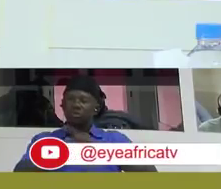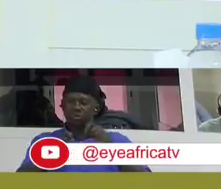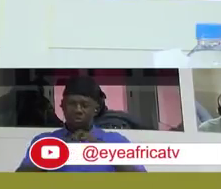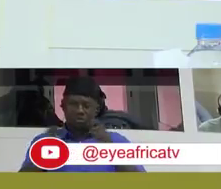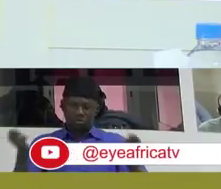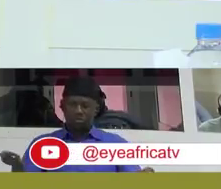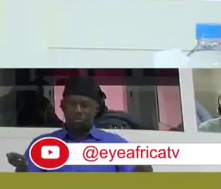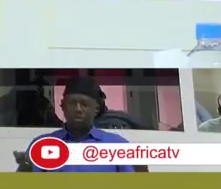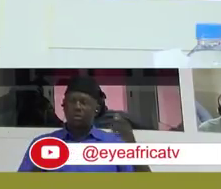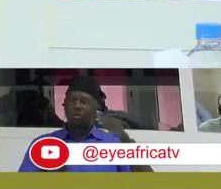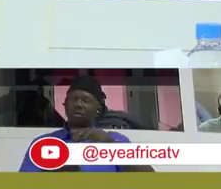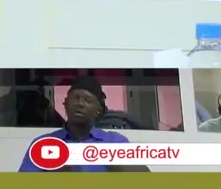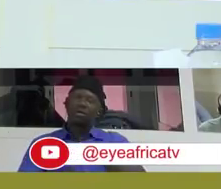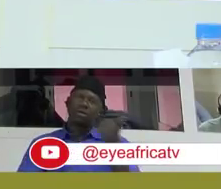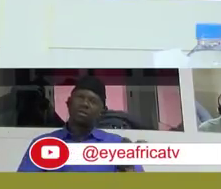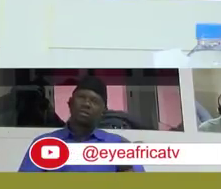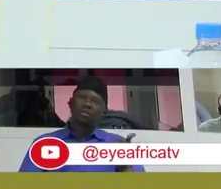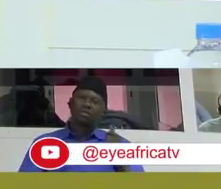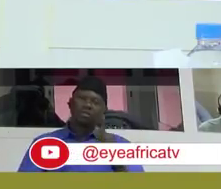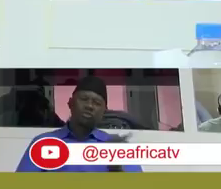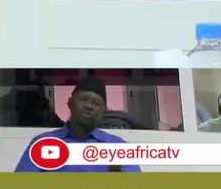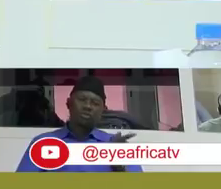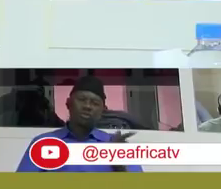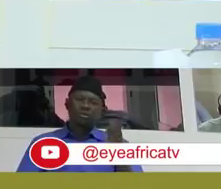read, and I quote,